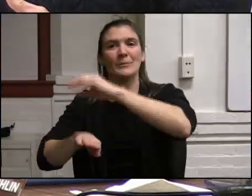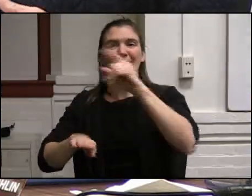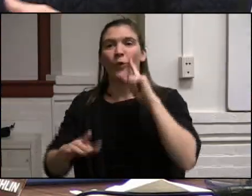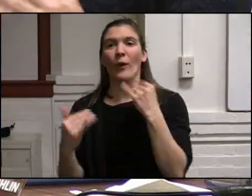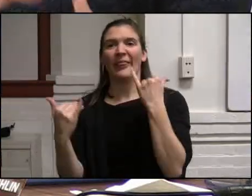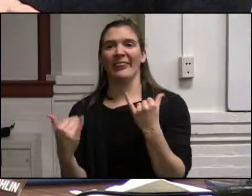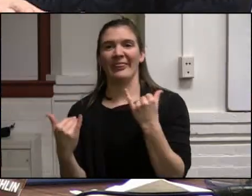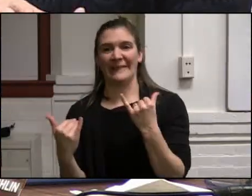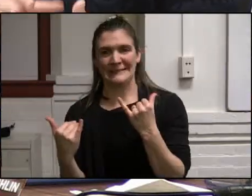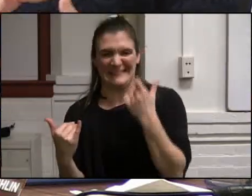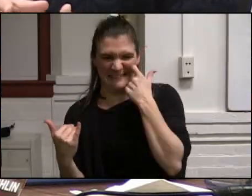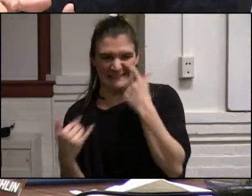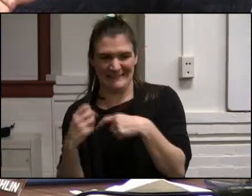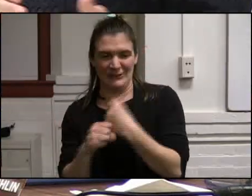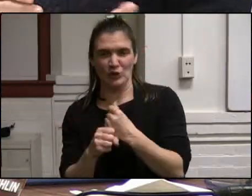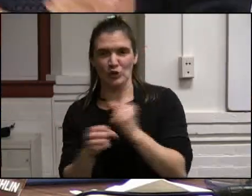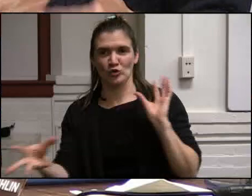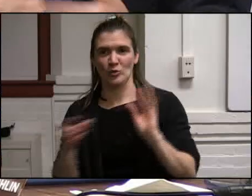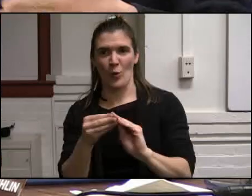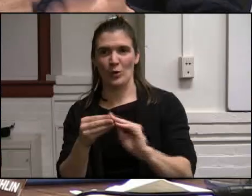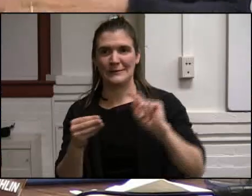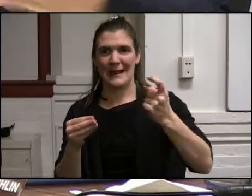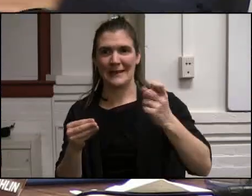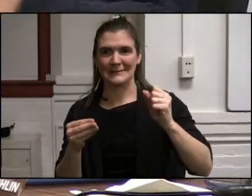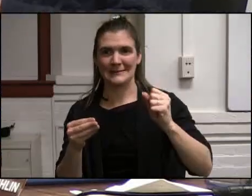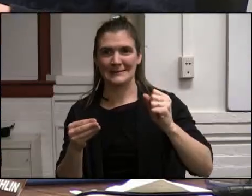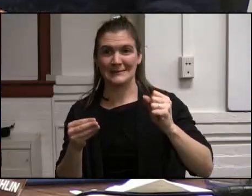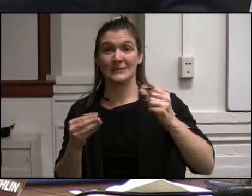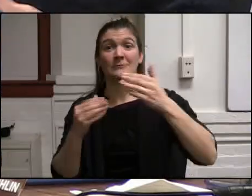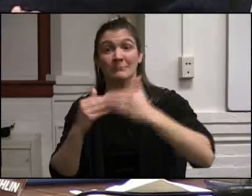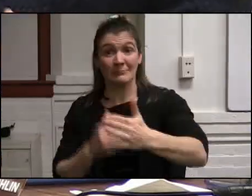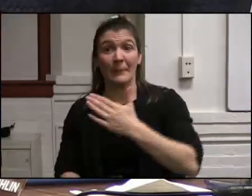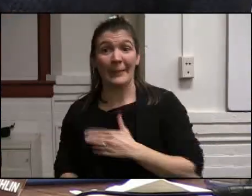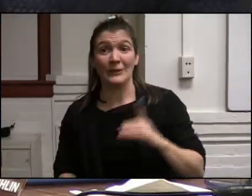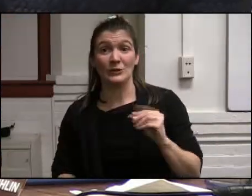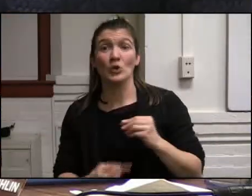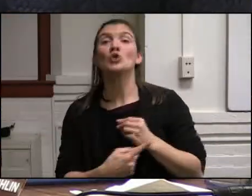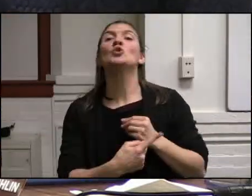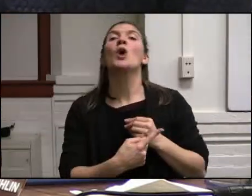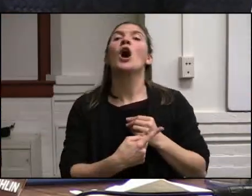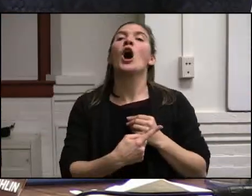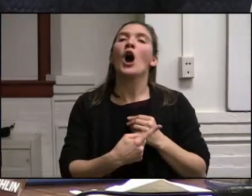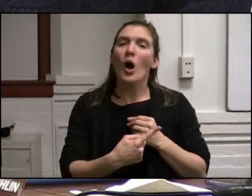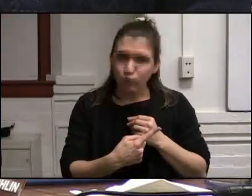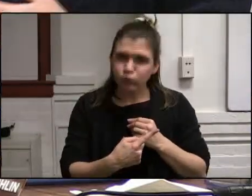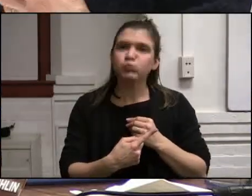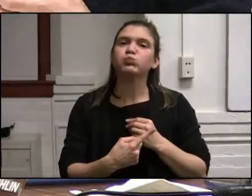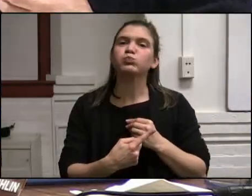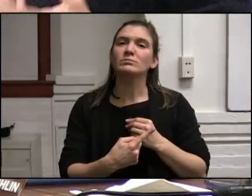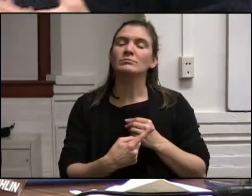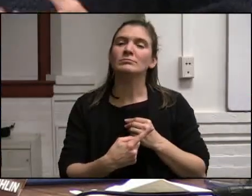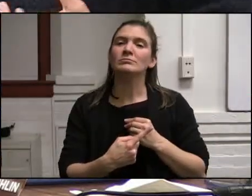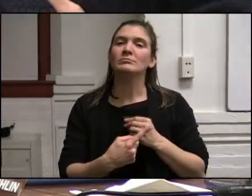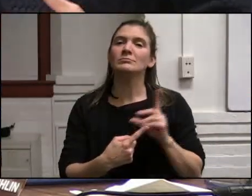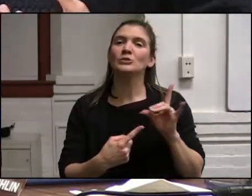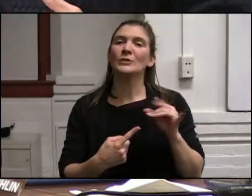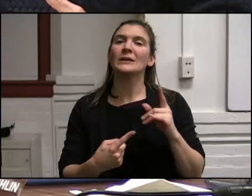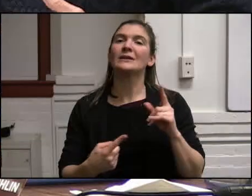10% of the prior year's receipts as a matter of policy going forward. You conceded